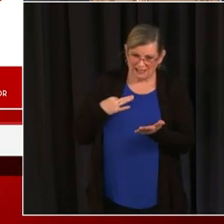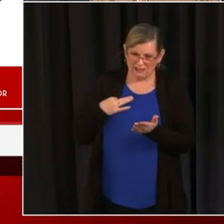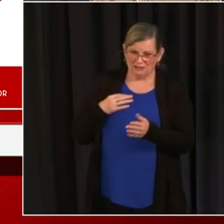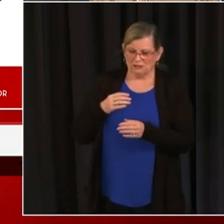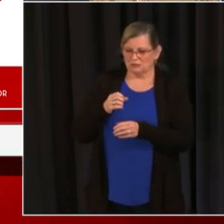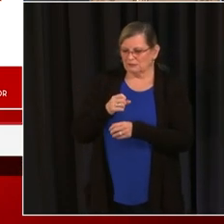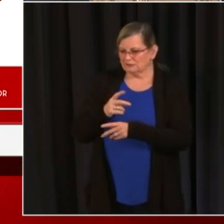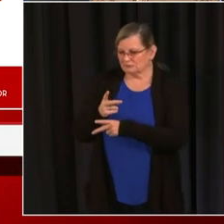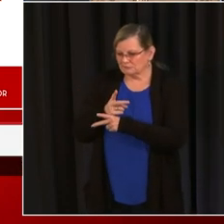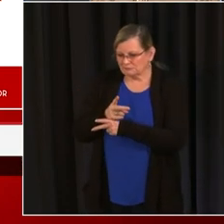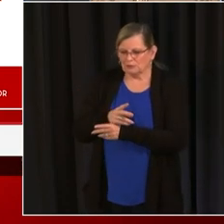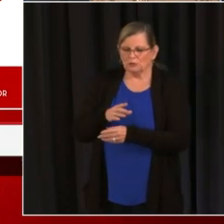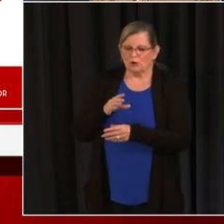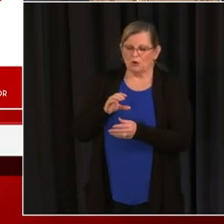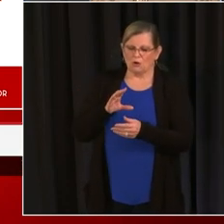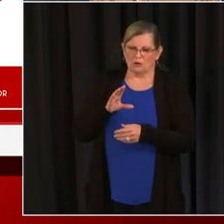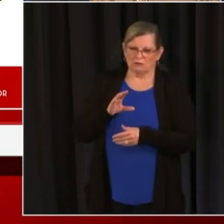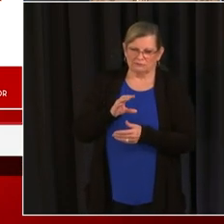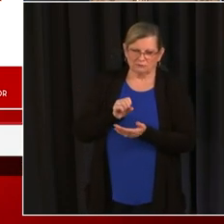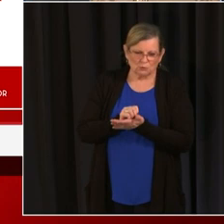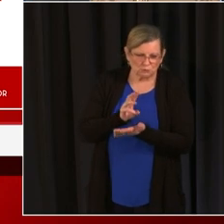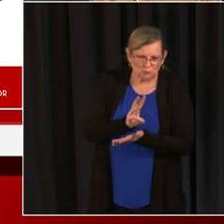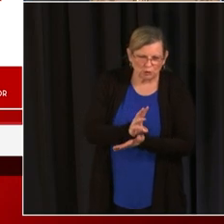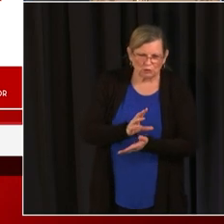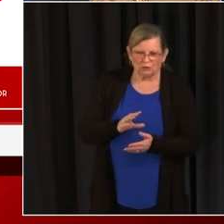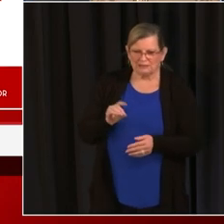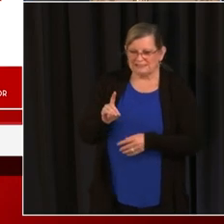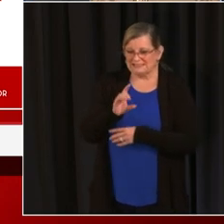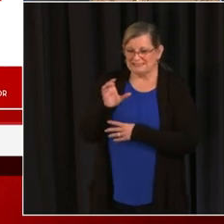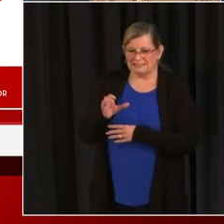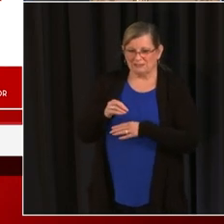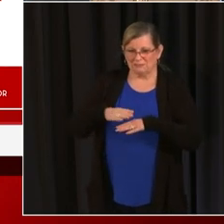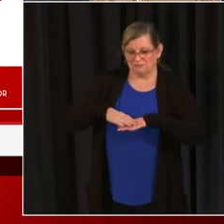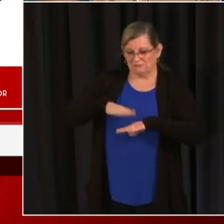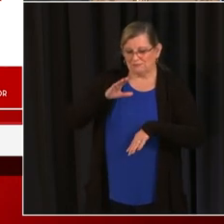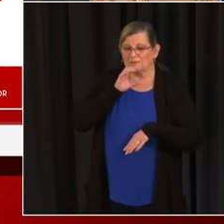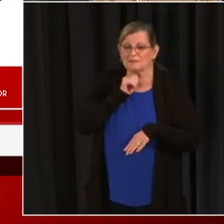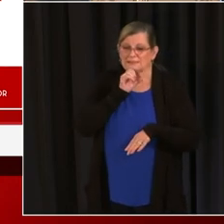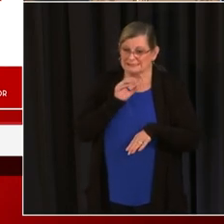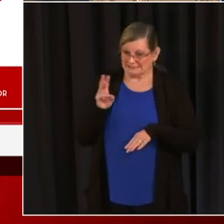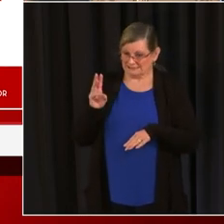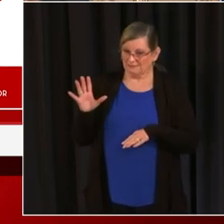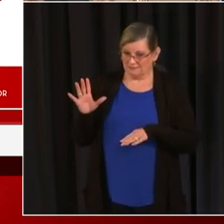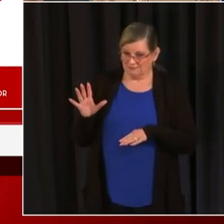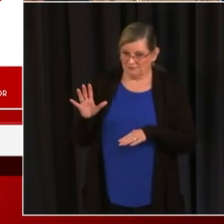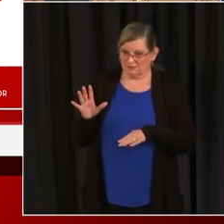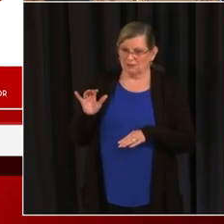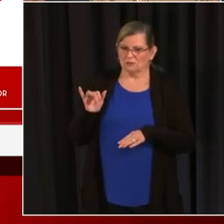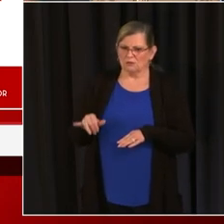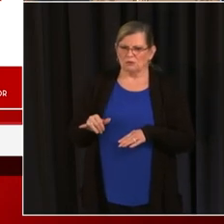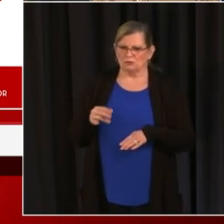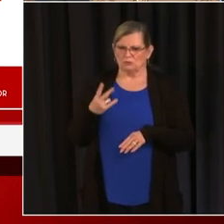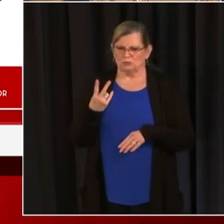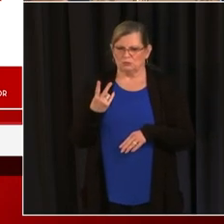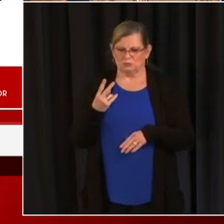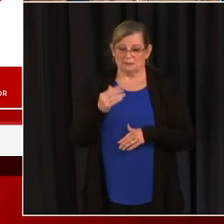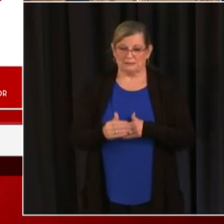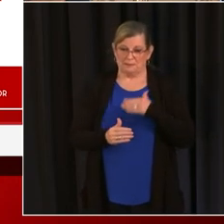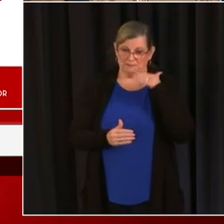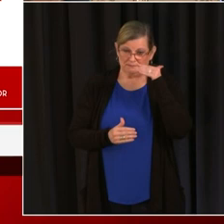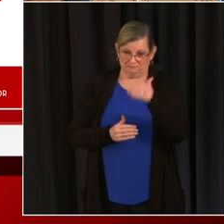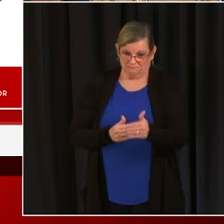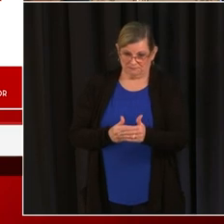workers, healthcare workers, and DC residents over the age of 65. This is a 2-step process.